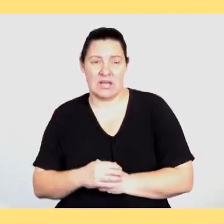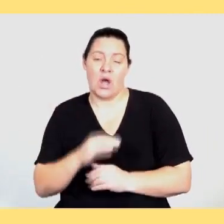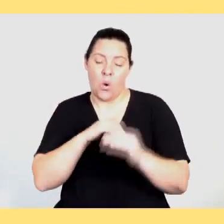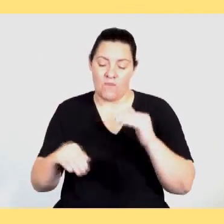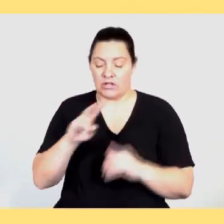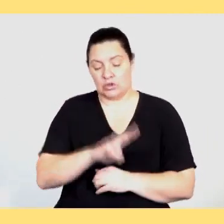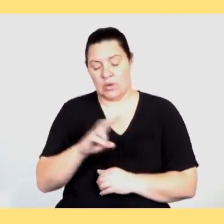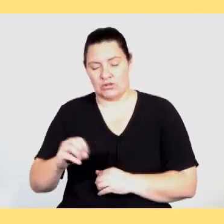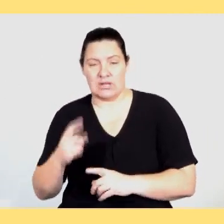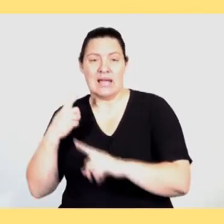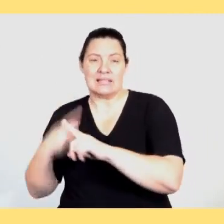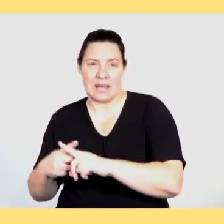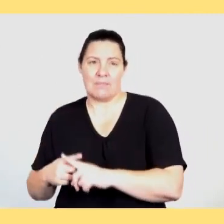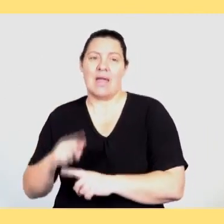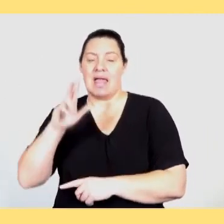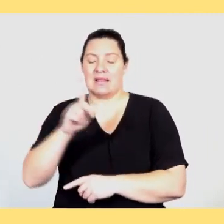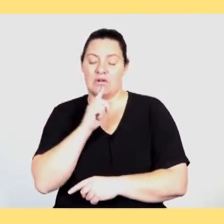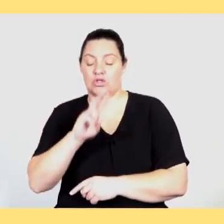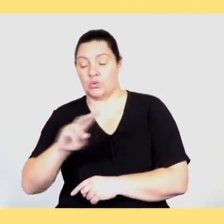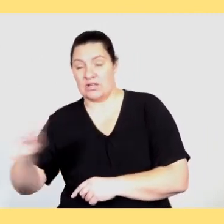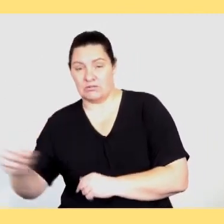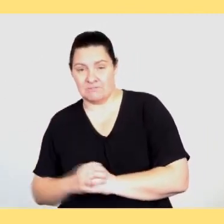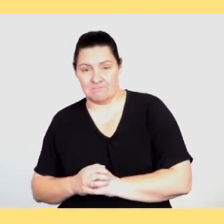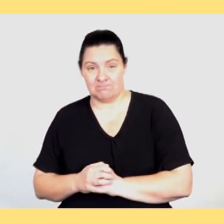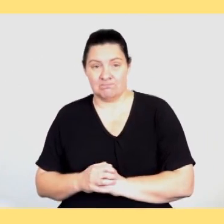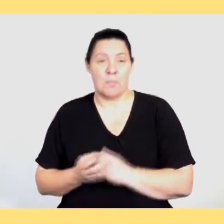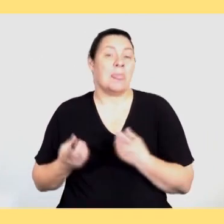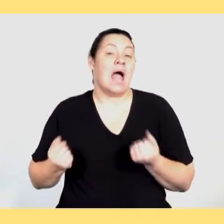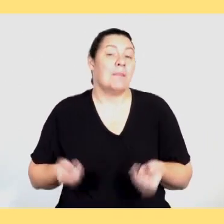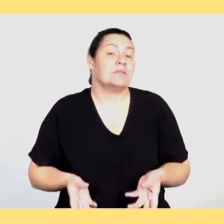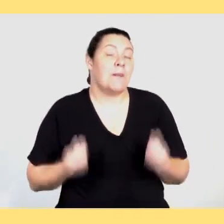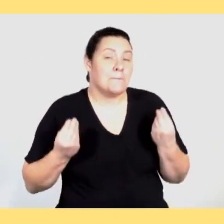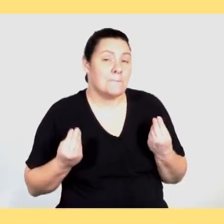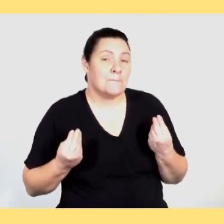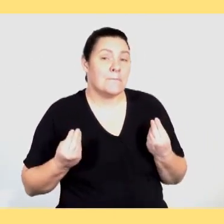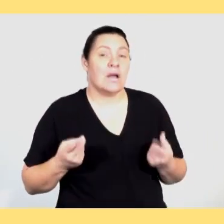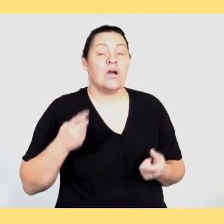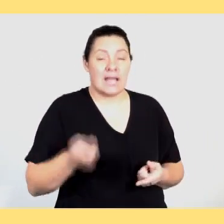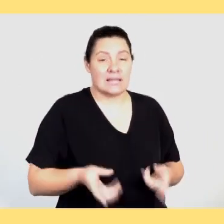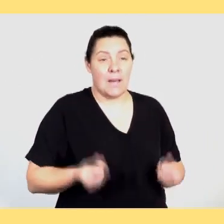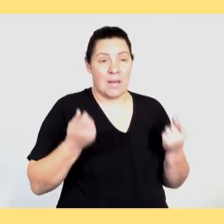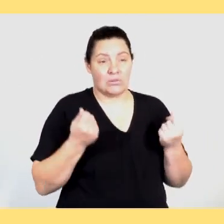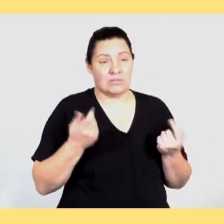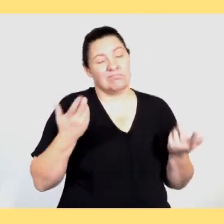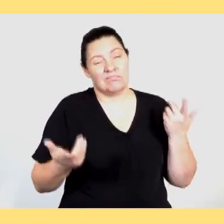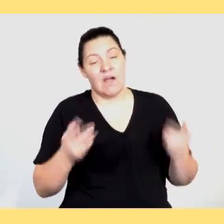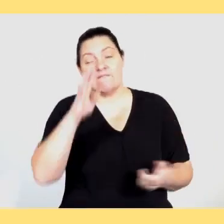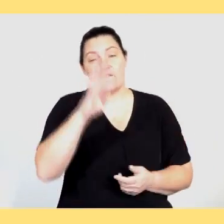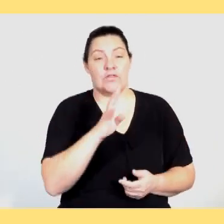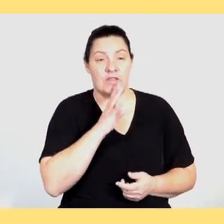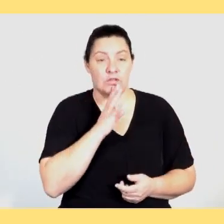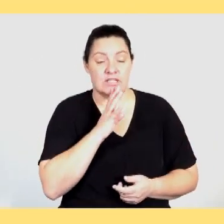100 over 200 multiplied by 8,200. How much do you then get? You get an amount which